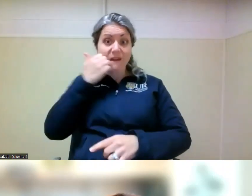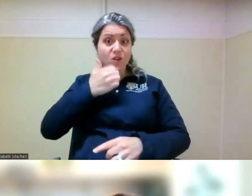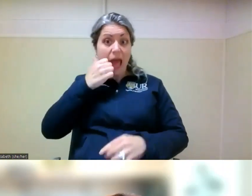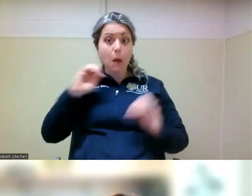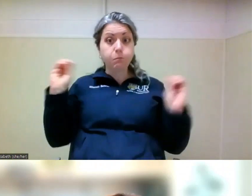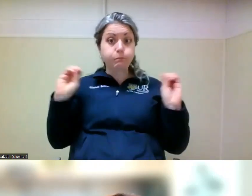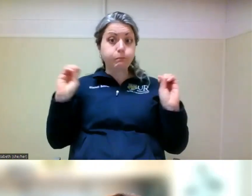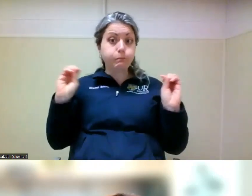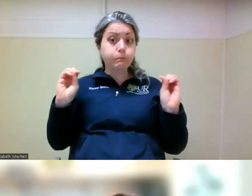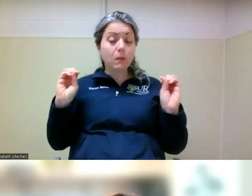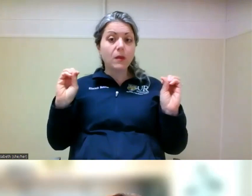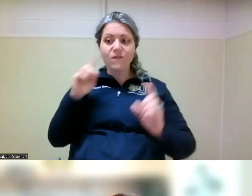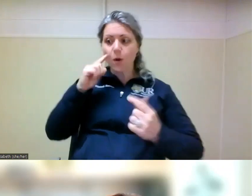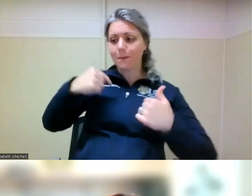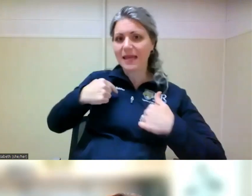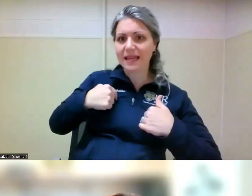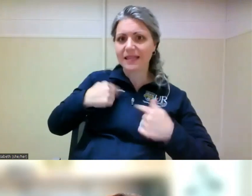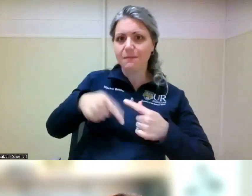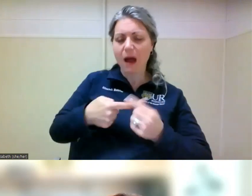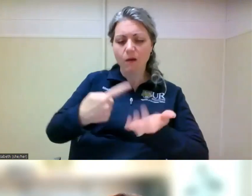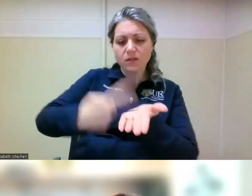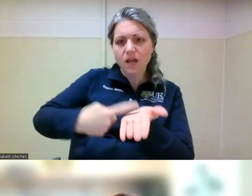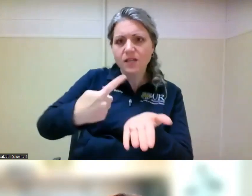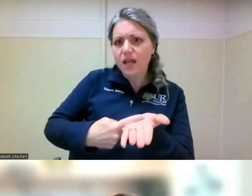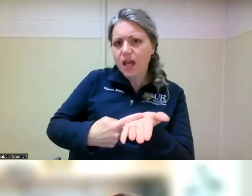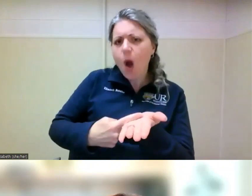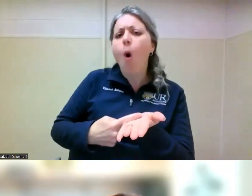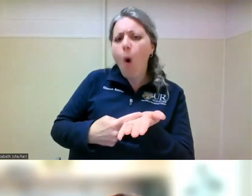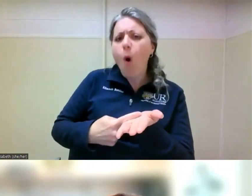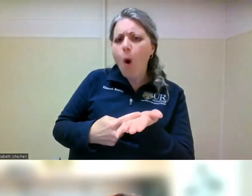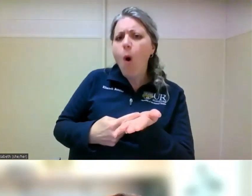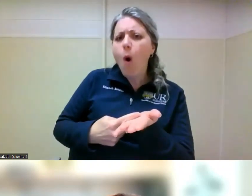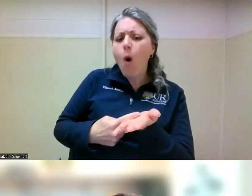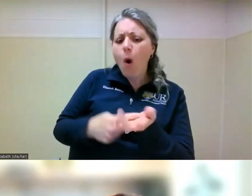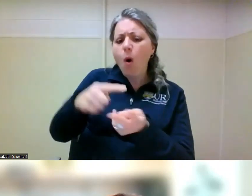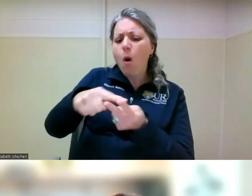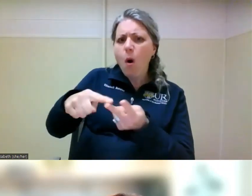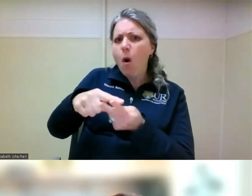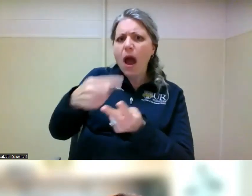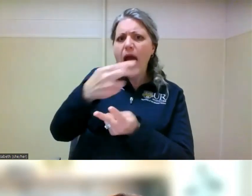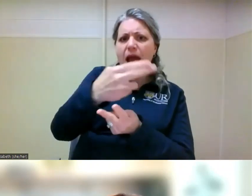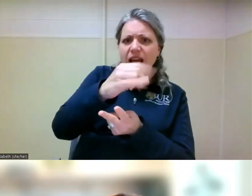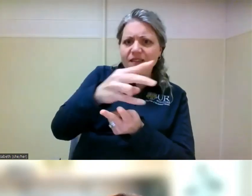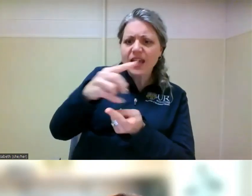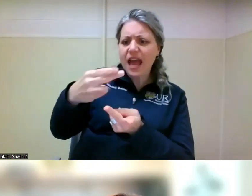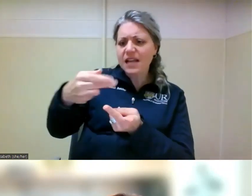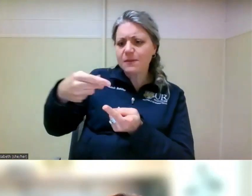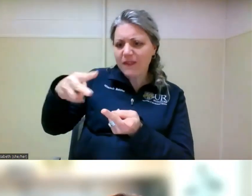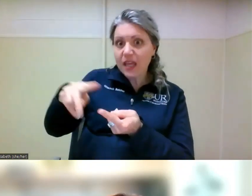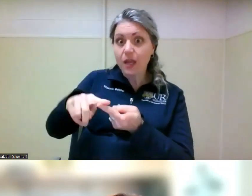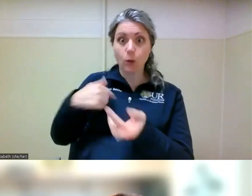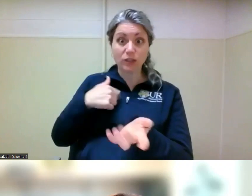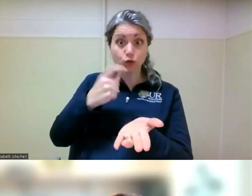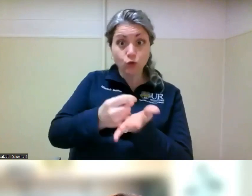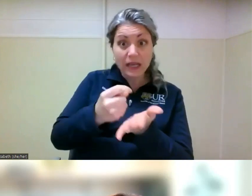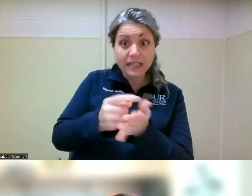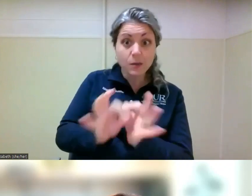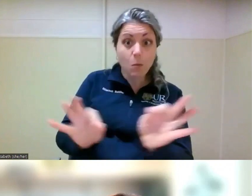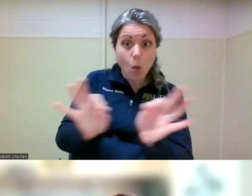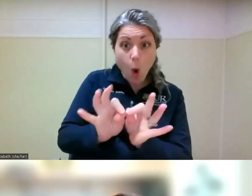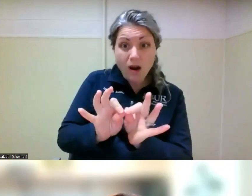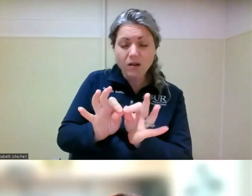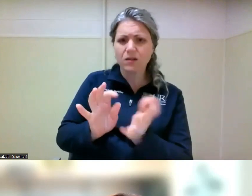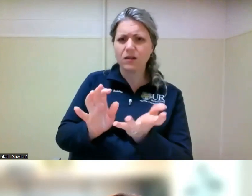for me, it's really about discussing why treating HPV is important, or I'm sorry, not treating,